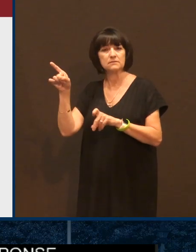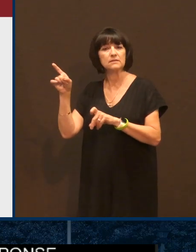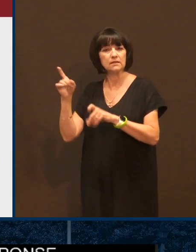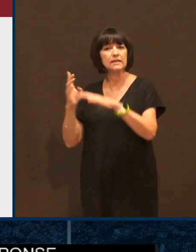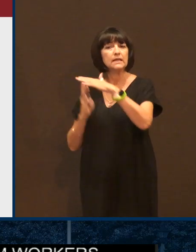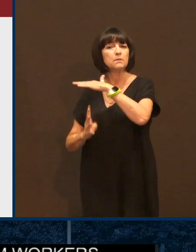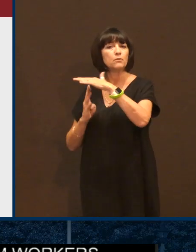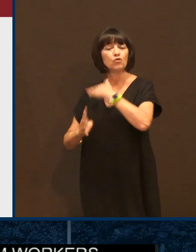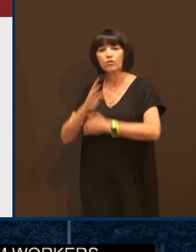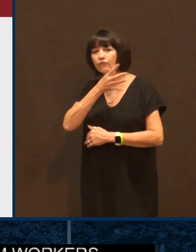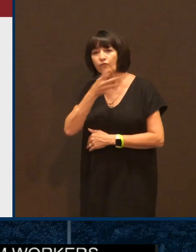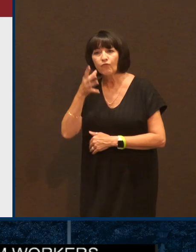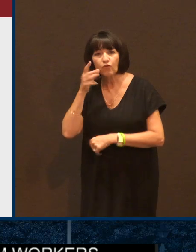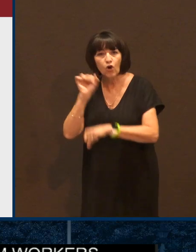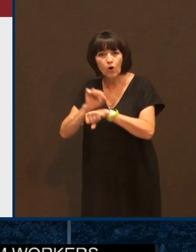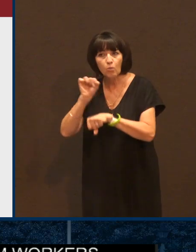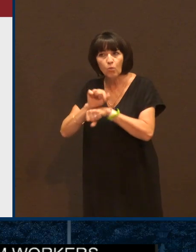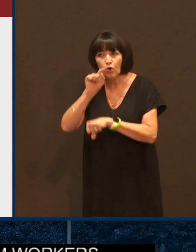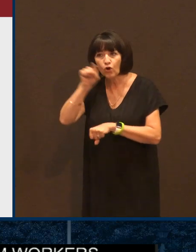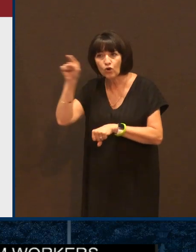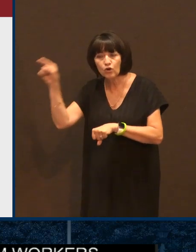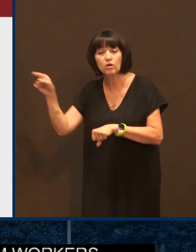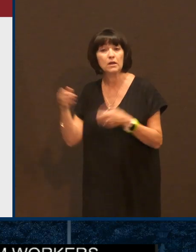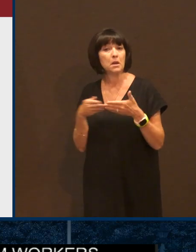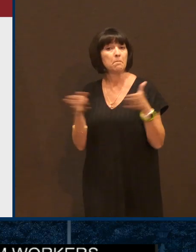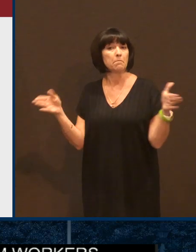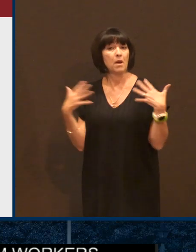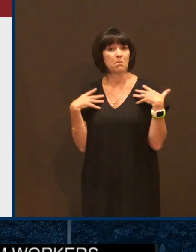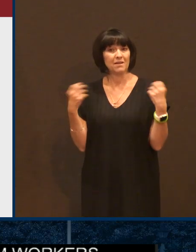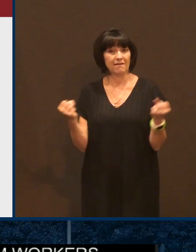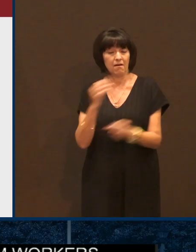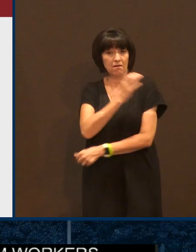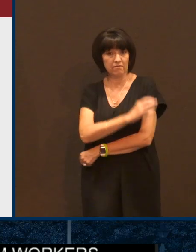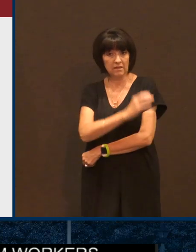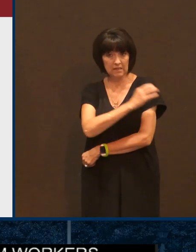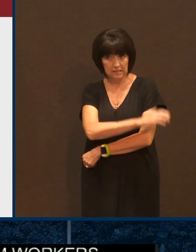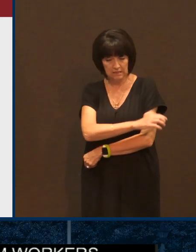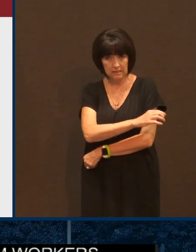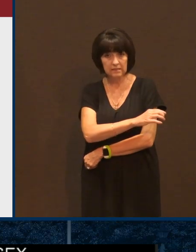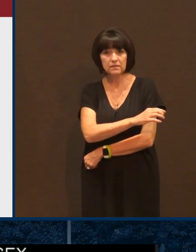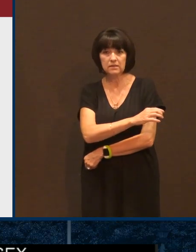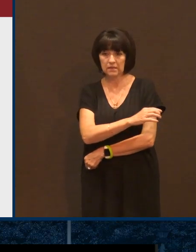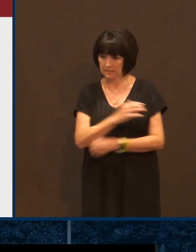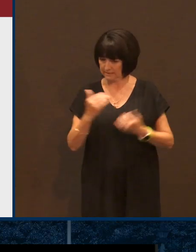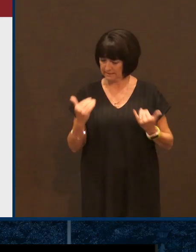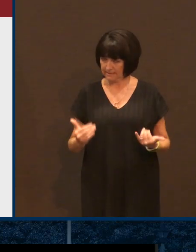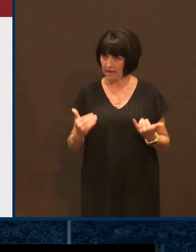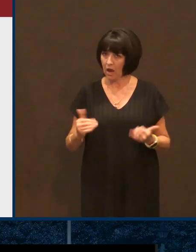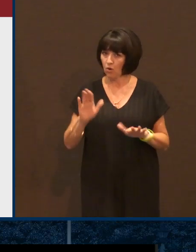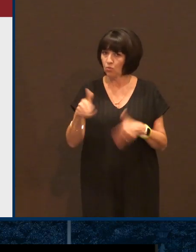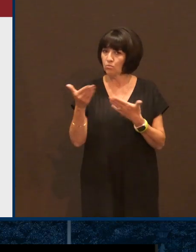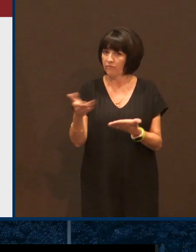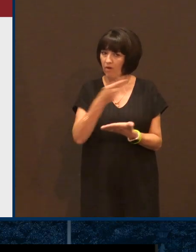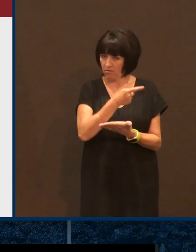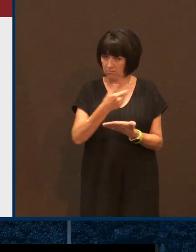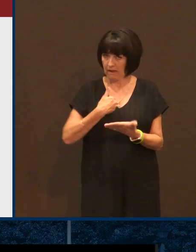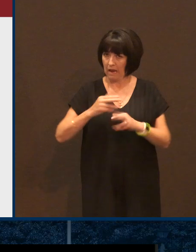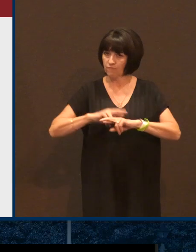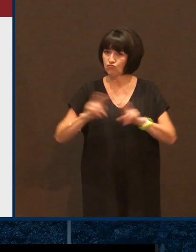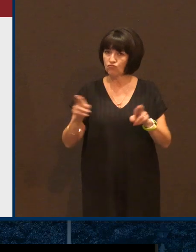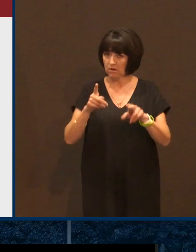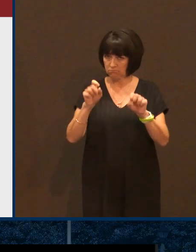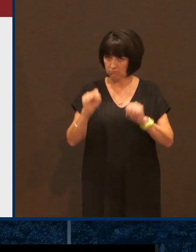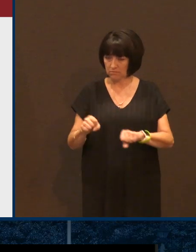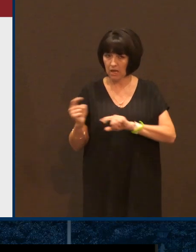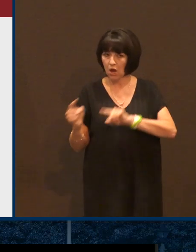Sussex County. Our public health clinics will be, and we are now providing testing in